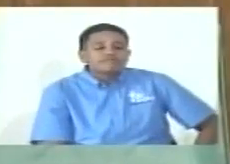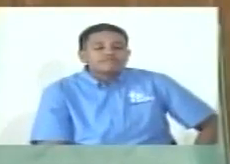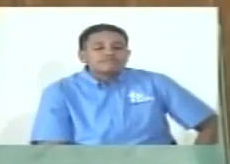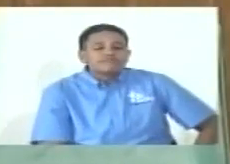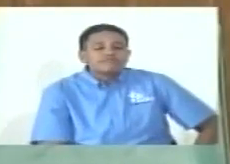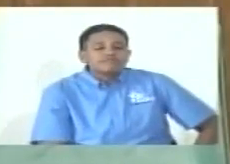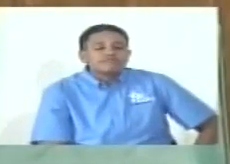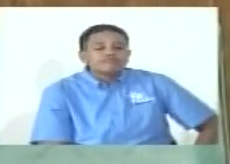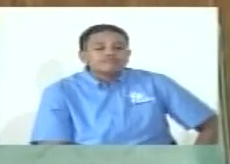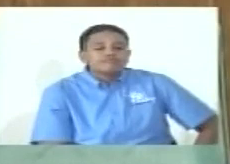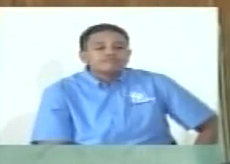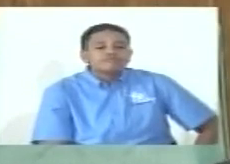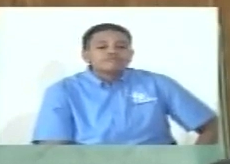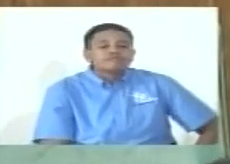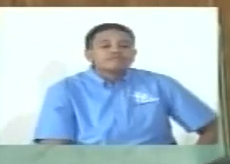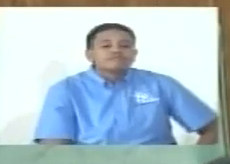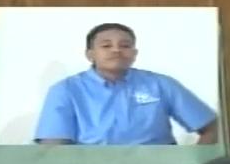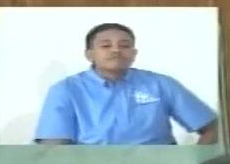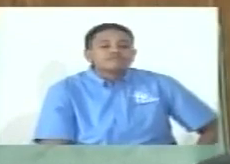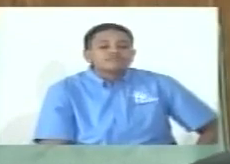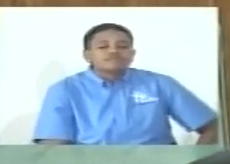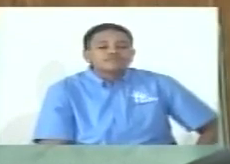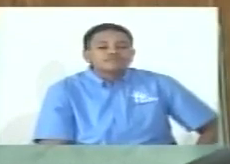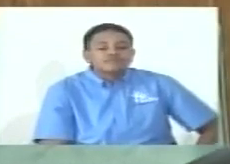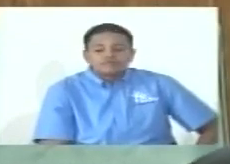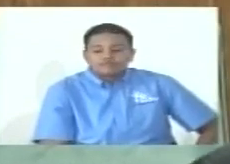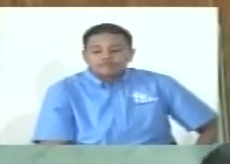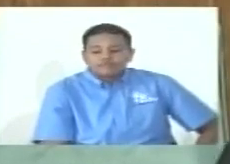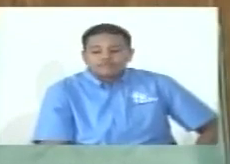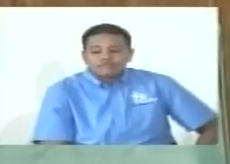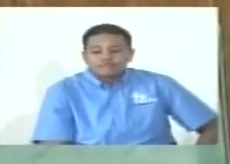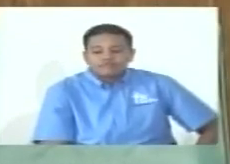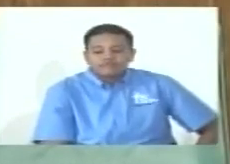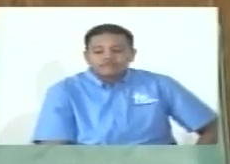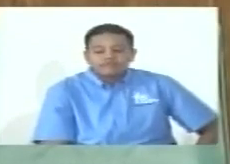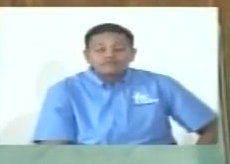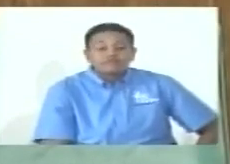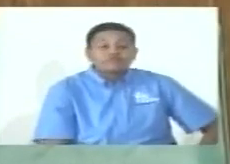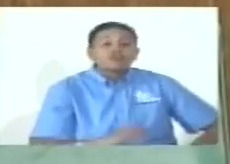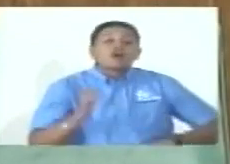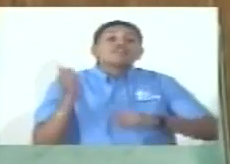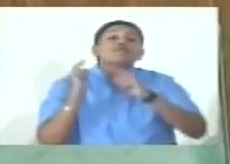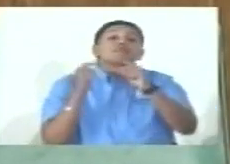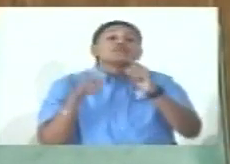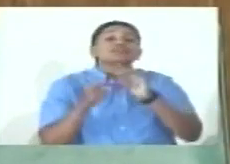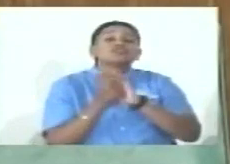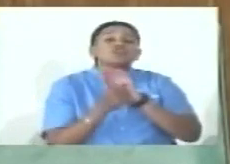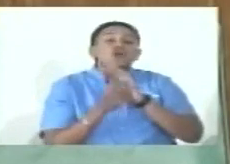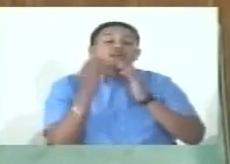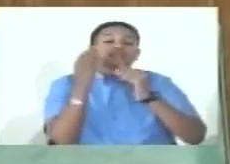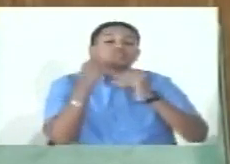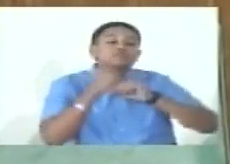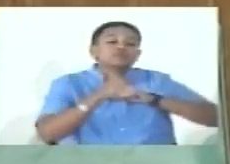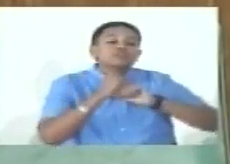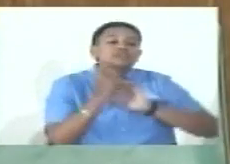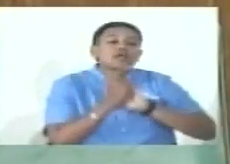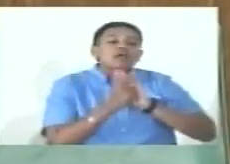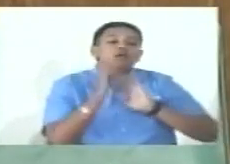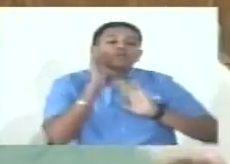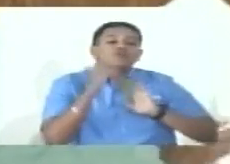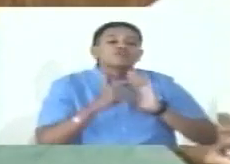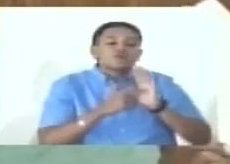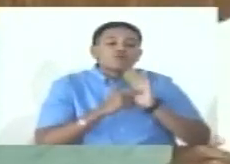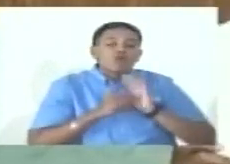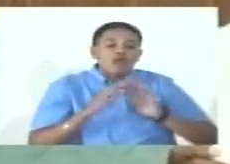The other point I want to make, Mr. President, is that this bill is going to require a